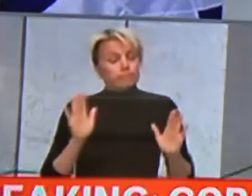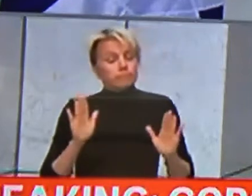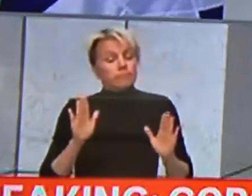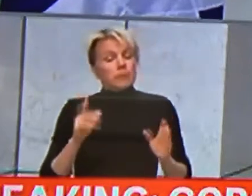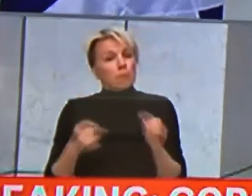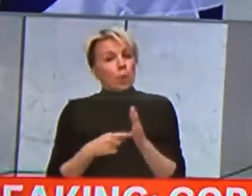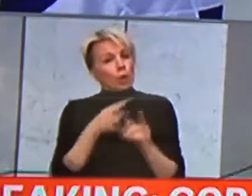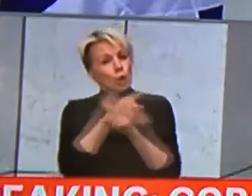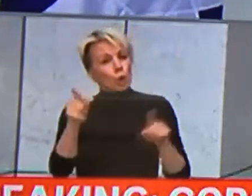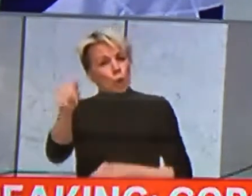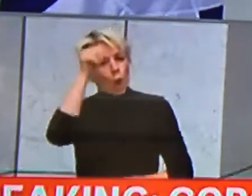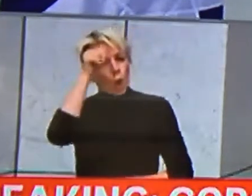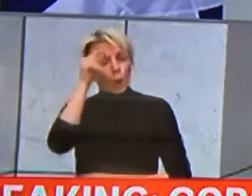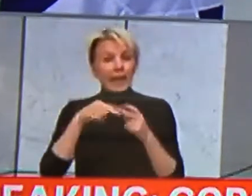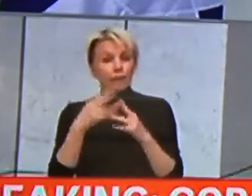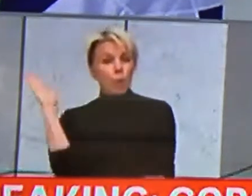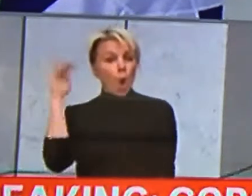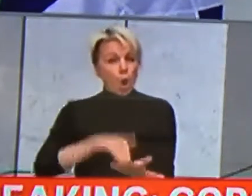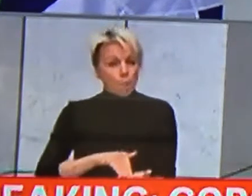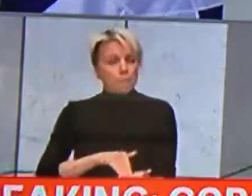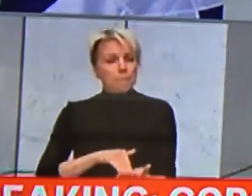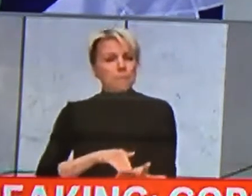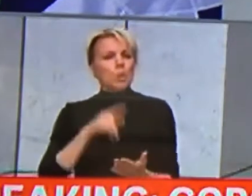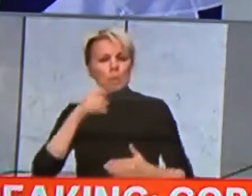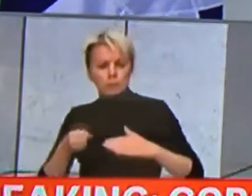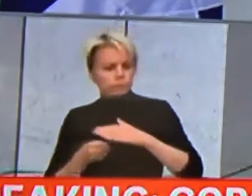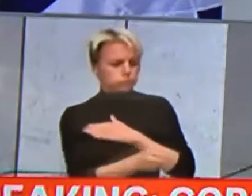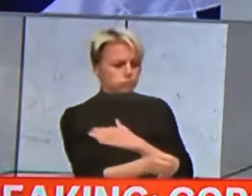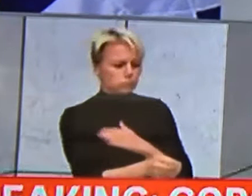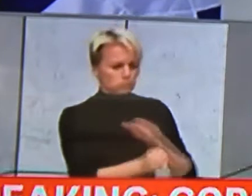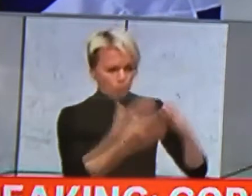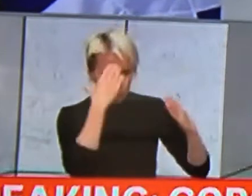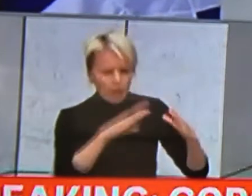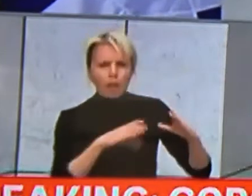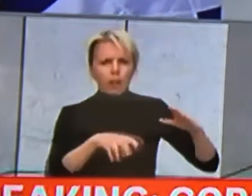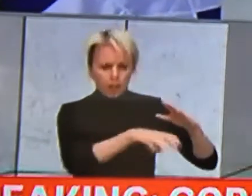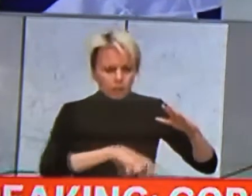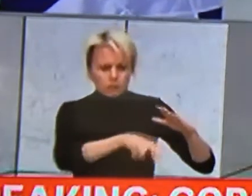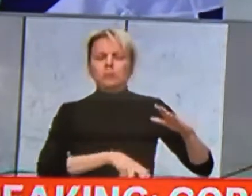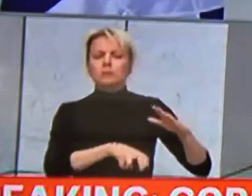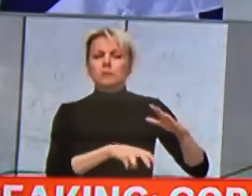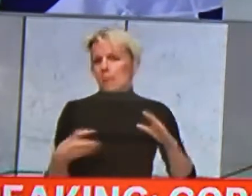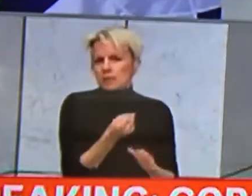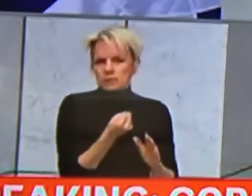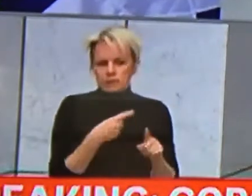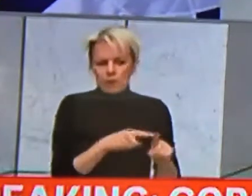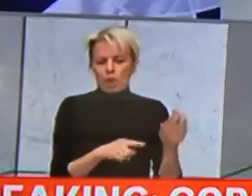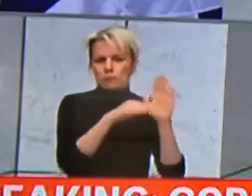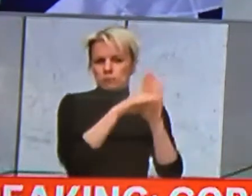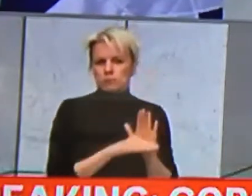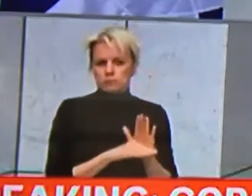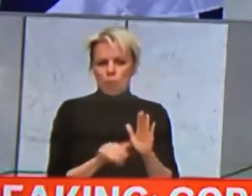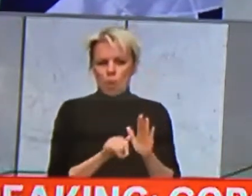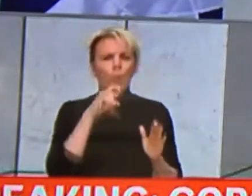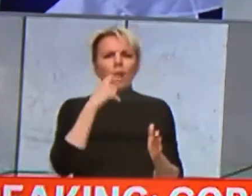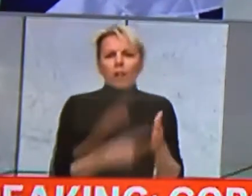and they are mandatory. But they should also know that it won't be before too long where it will be very difficult to